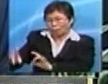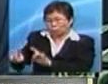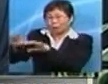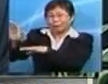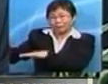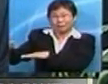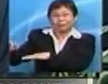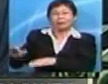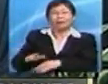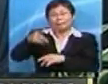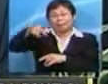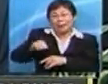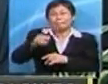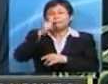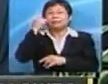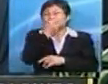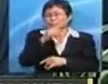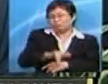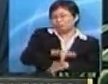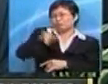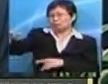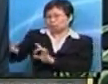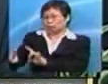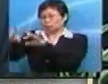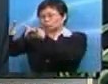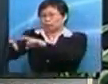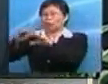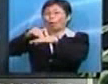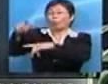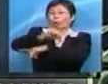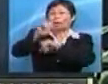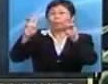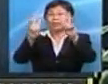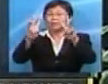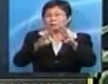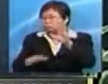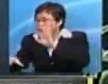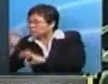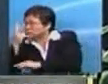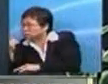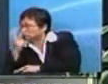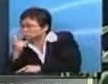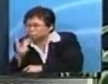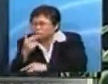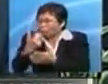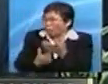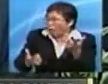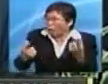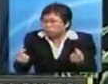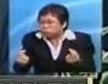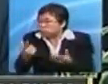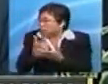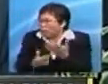going to be travelling to Perth on Wednesday, will be briefed fully on how things are going to be have